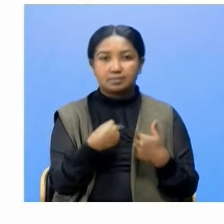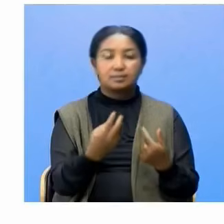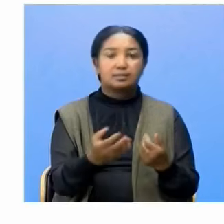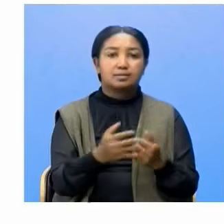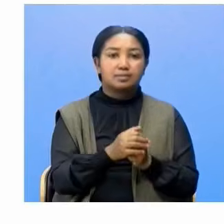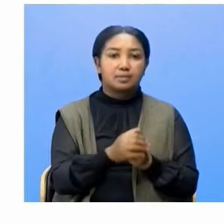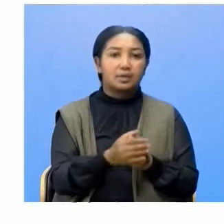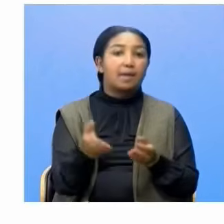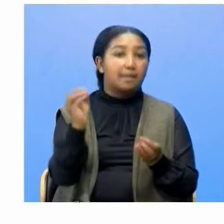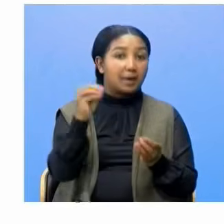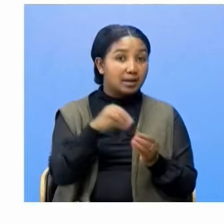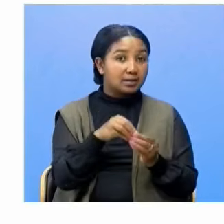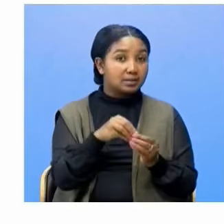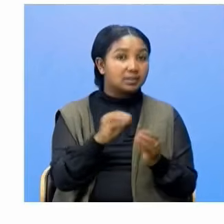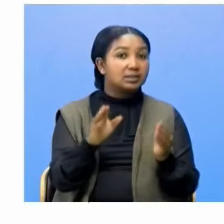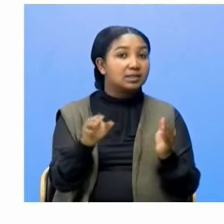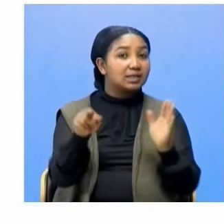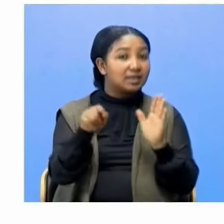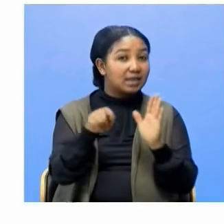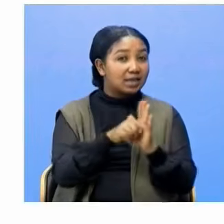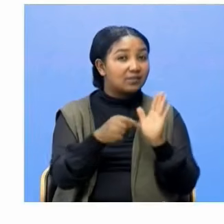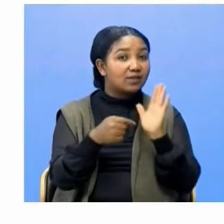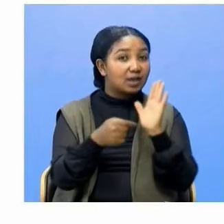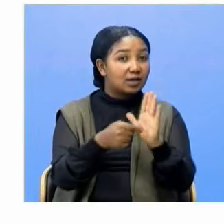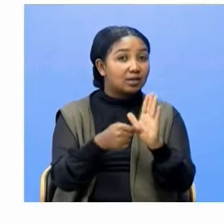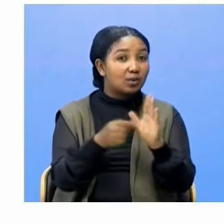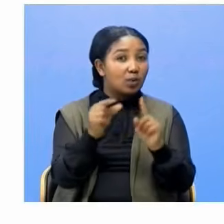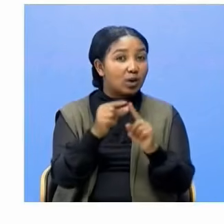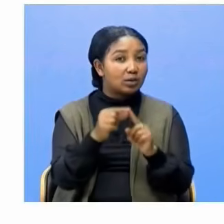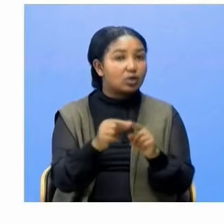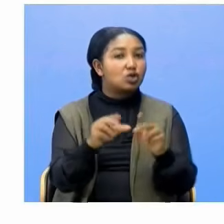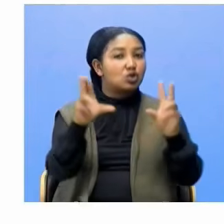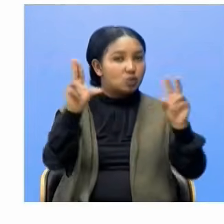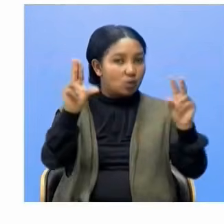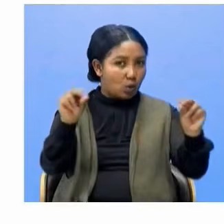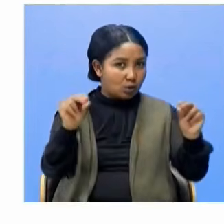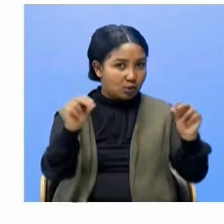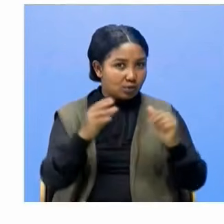Good. Plus the negative indicator word, not,